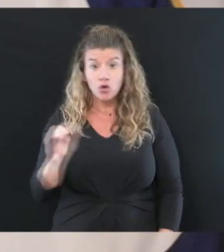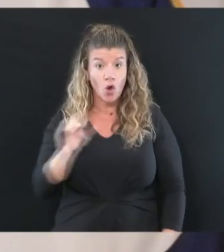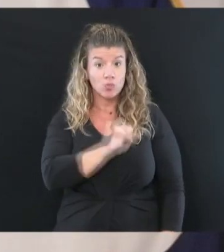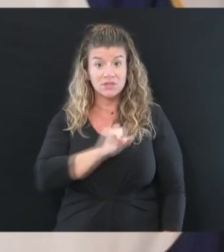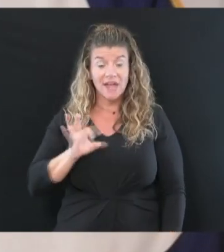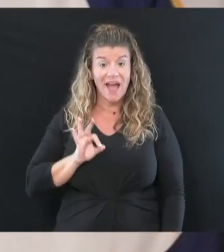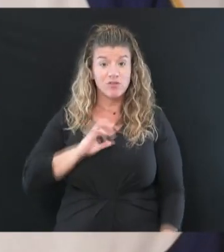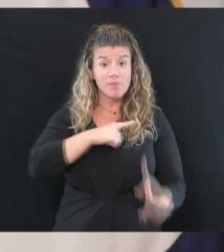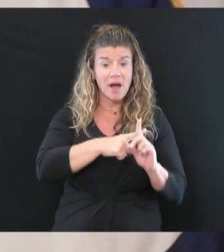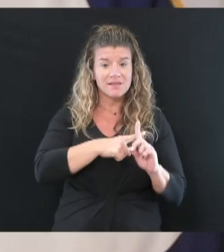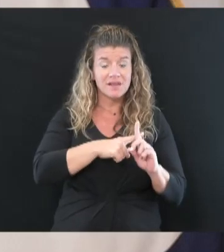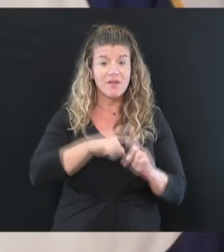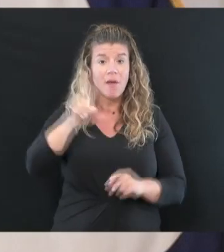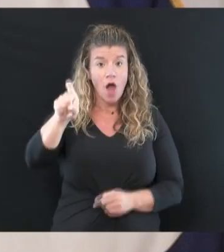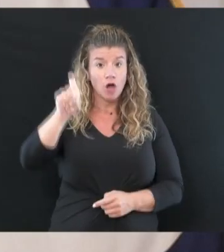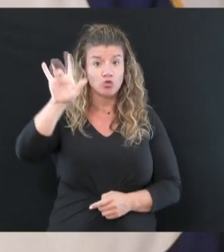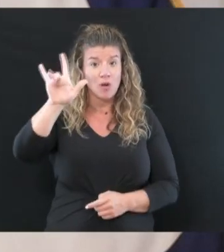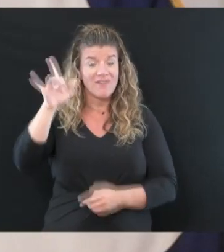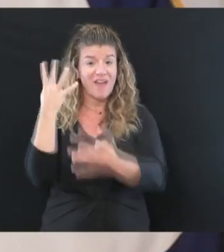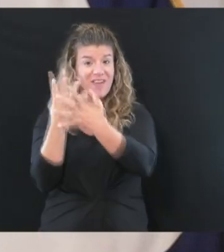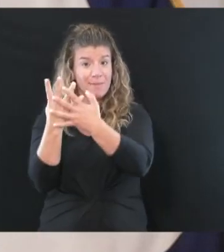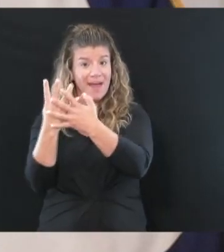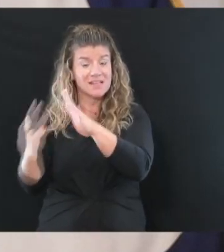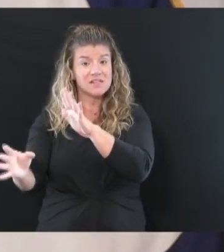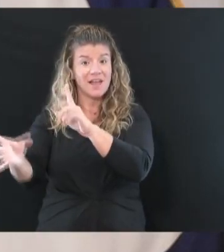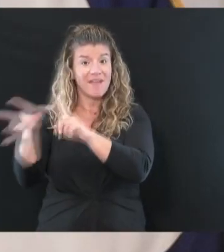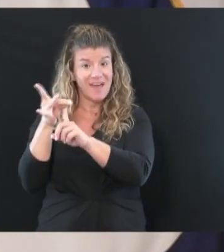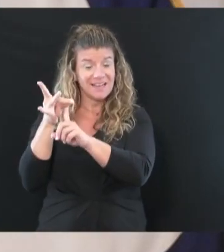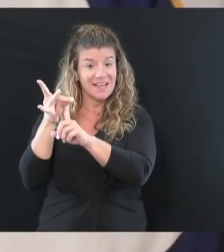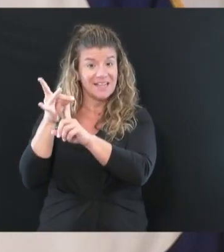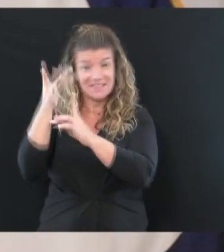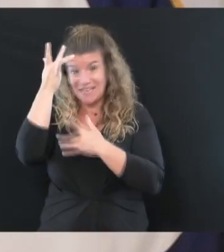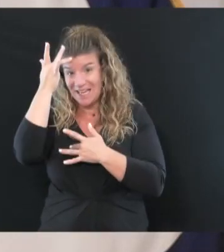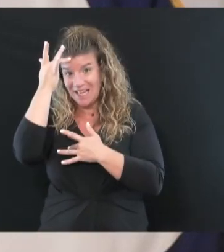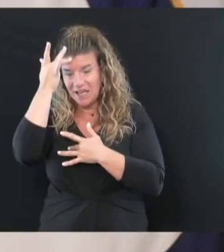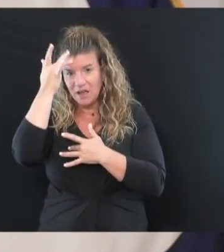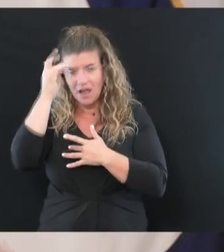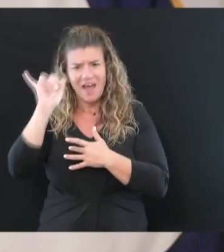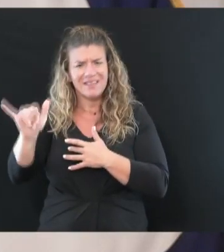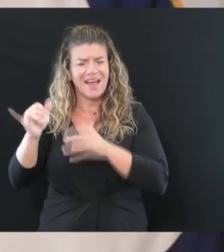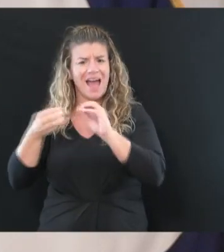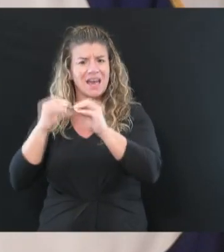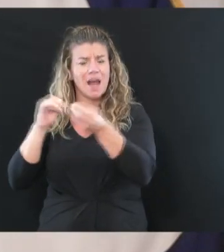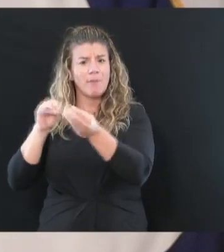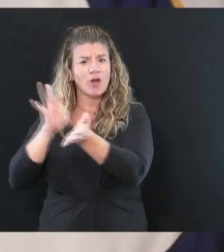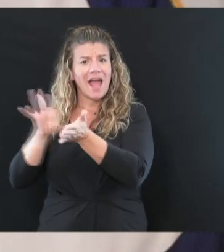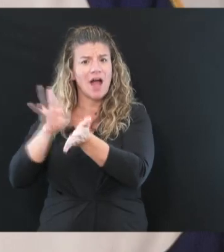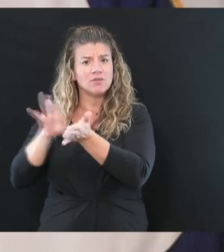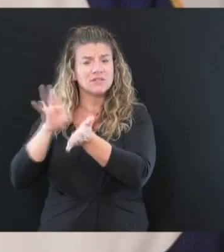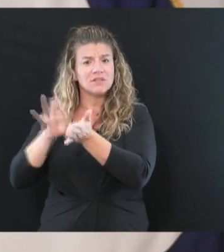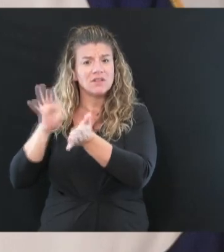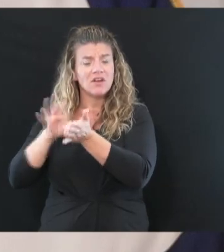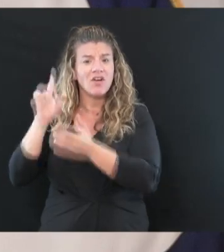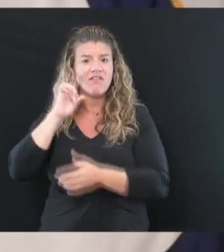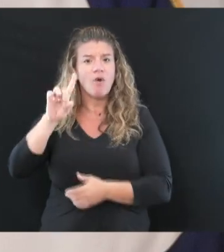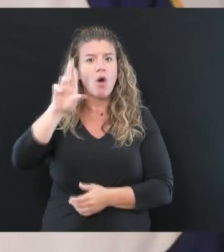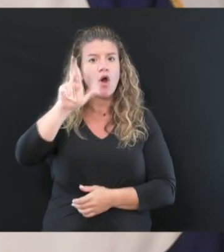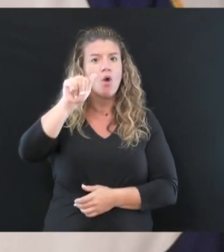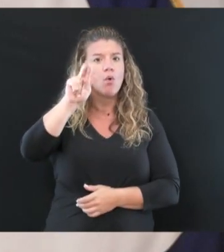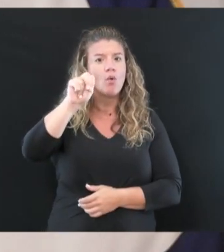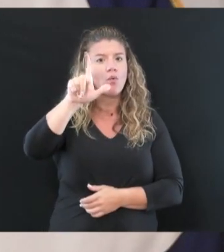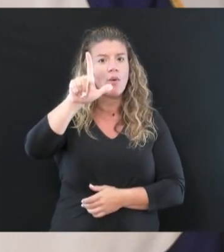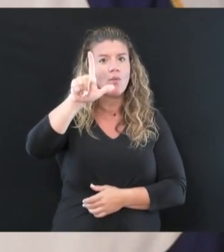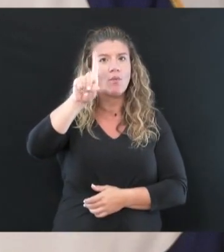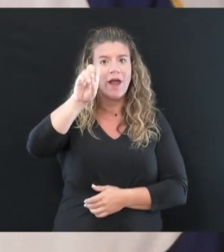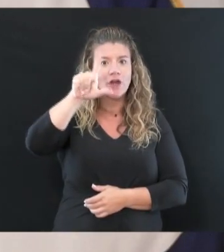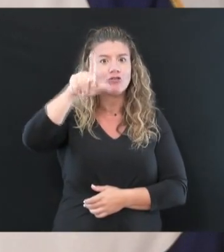but 125 inmates are infected, and that number counts on the Randolph County,